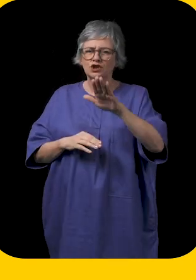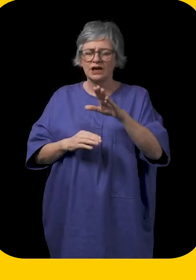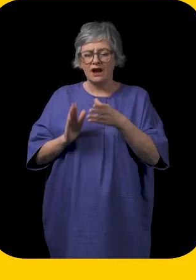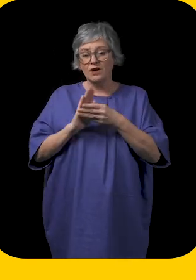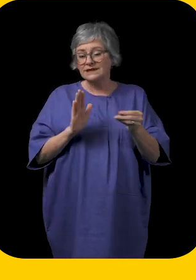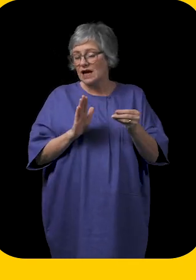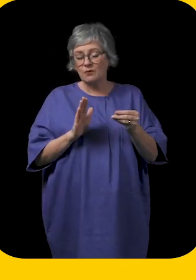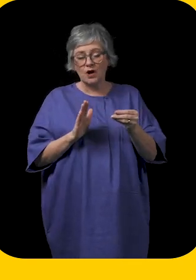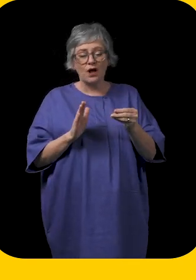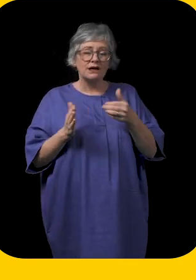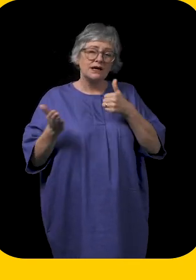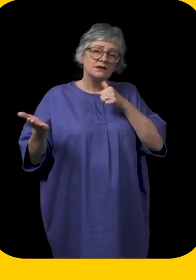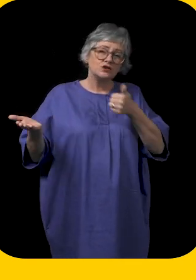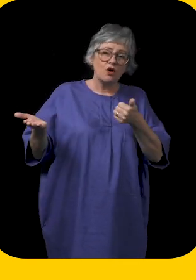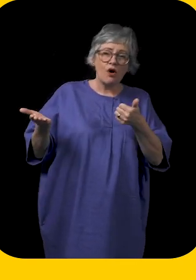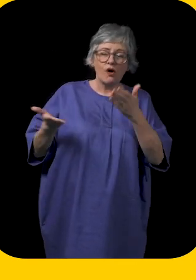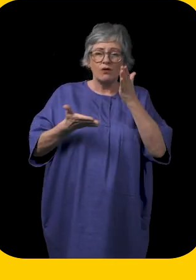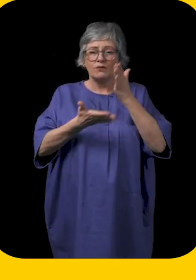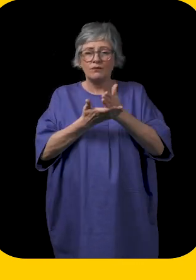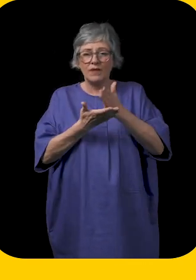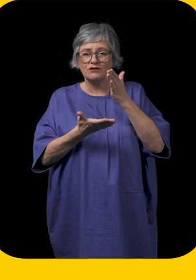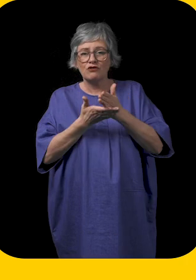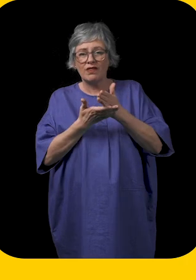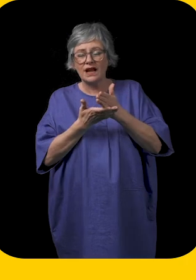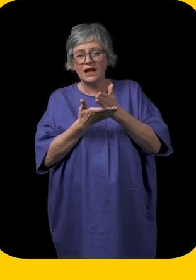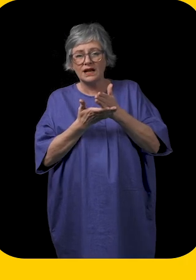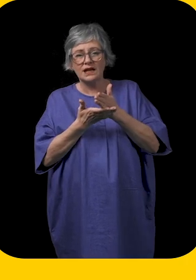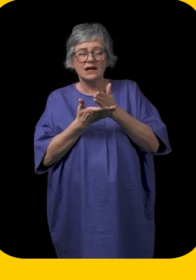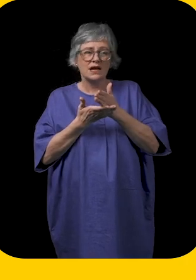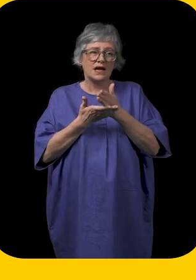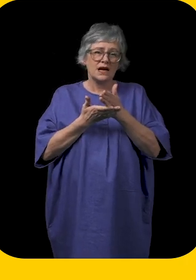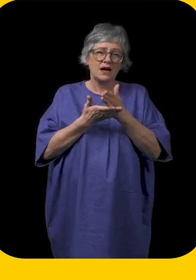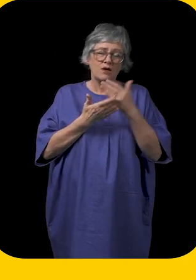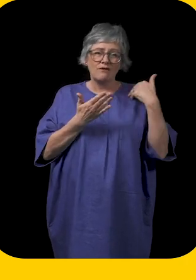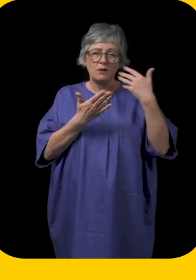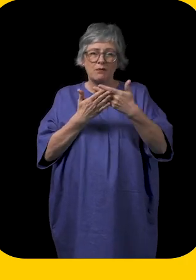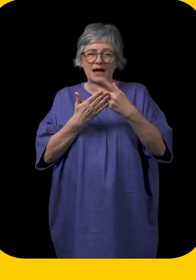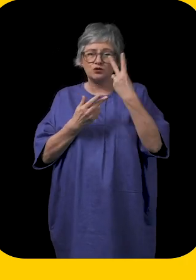to see in the future. And so, for example, I mean, this isn't